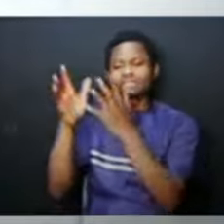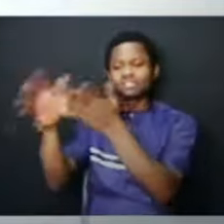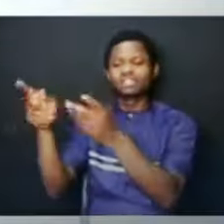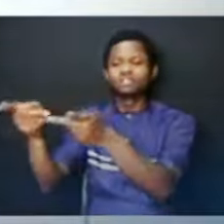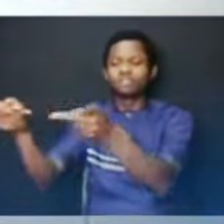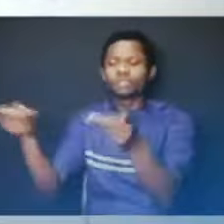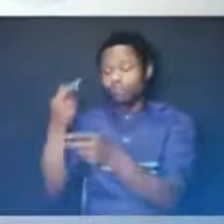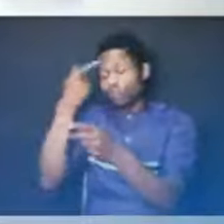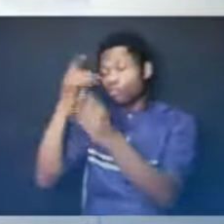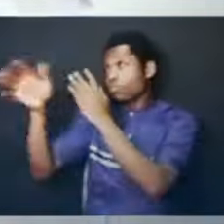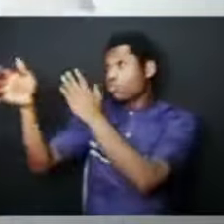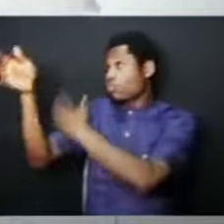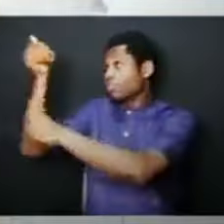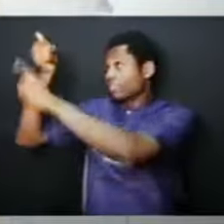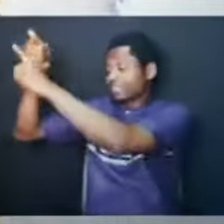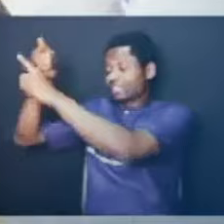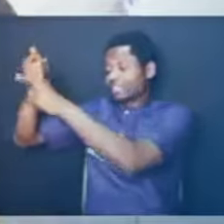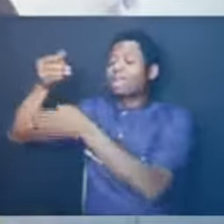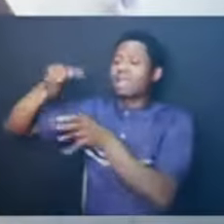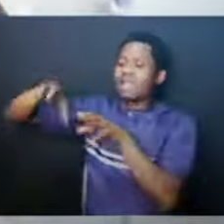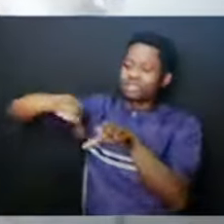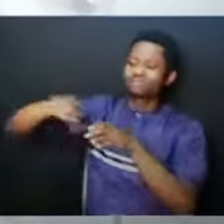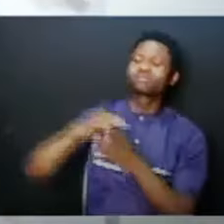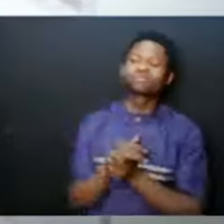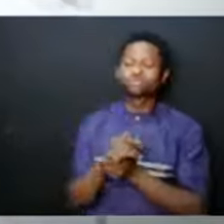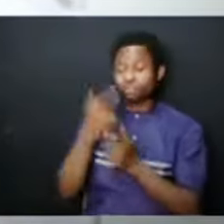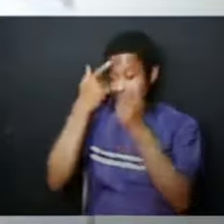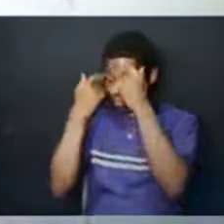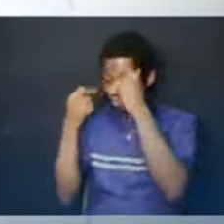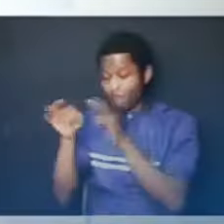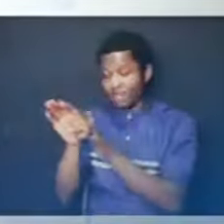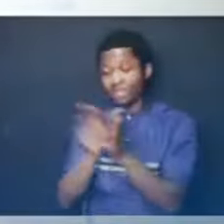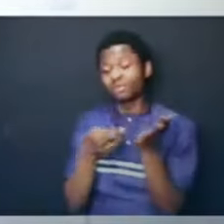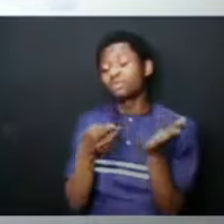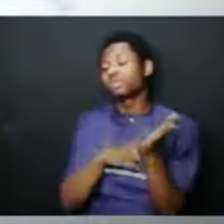God's wrath. For it is written.